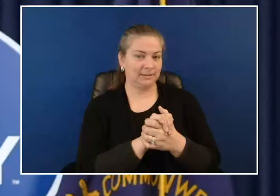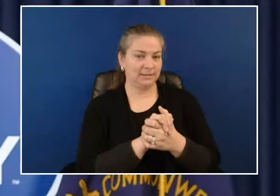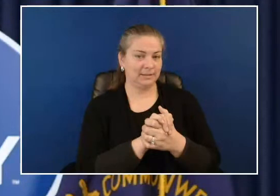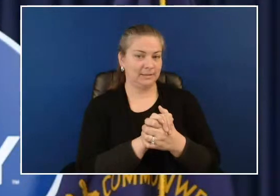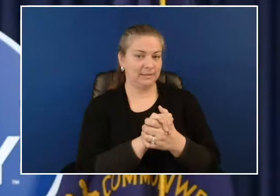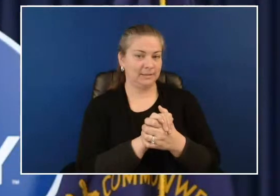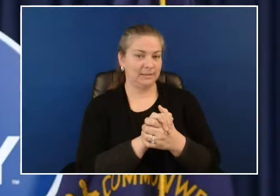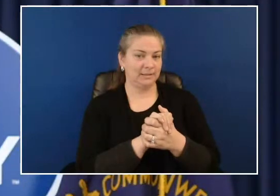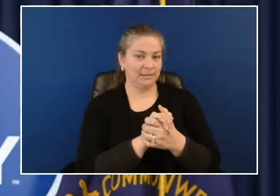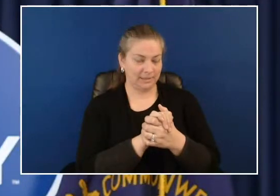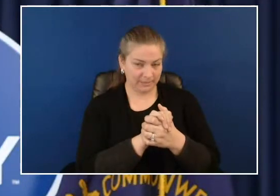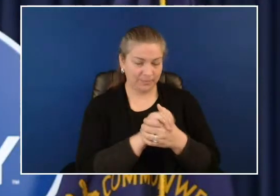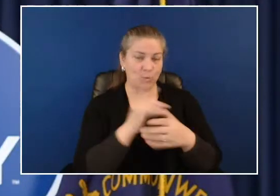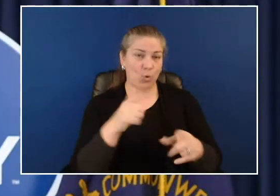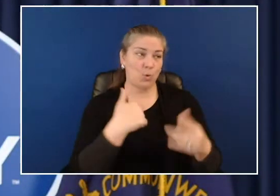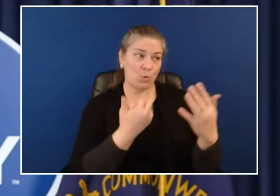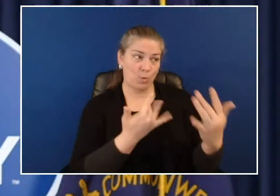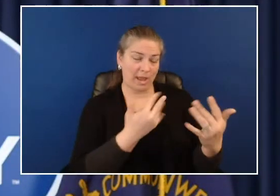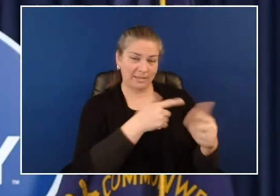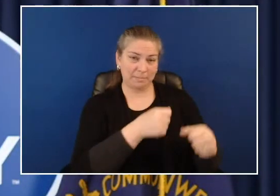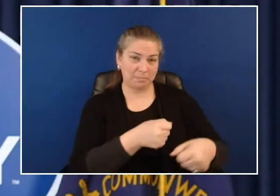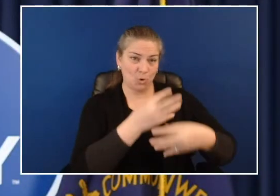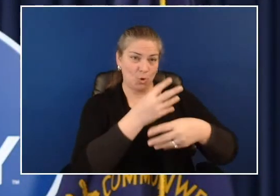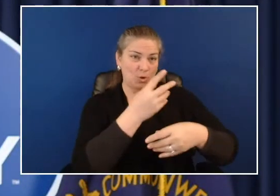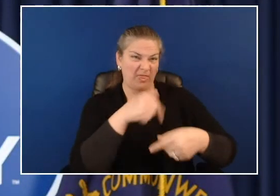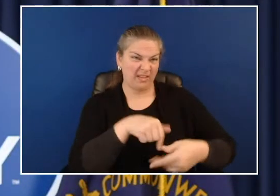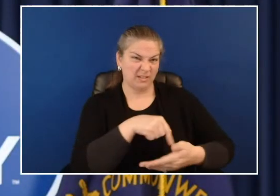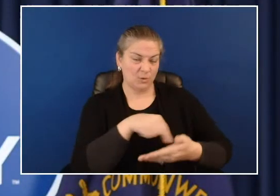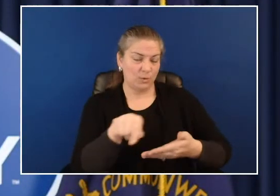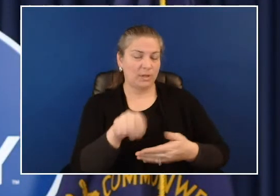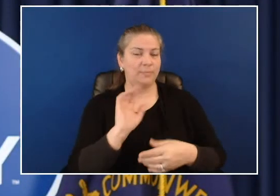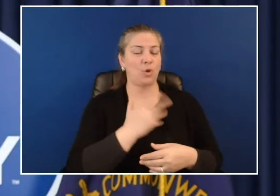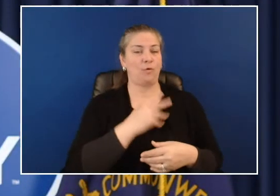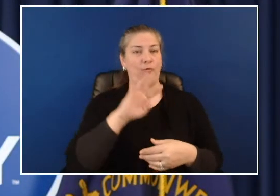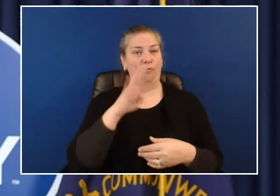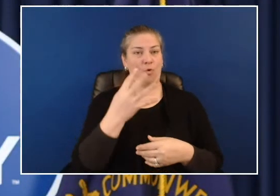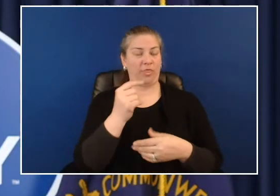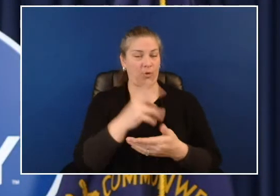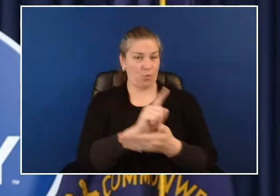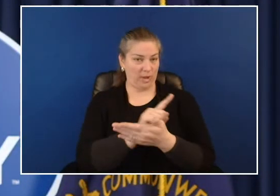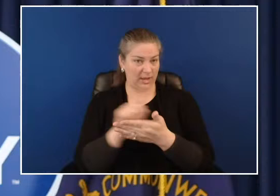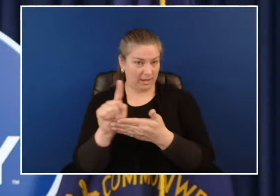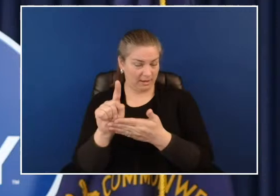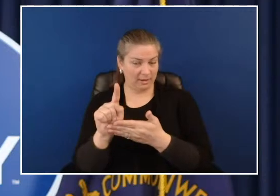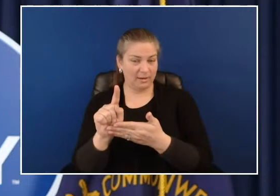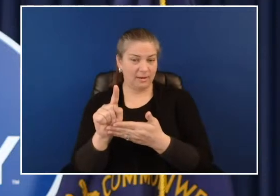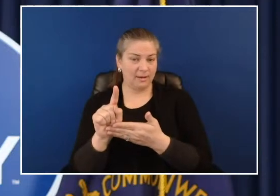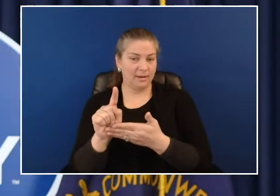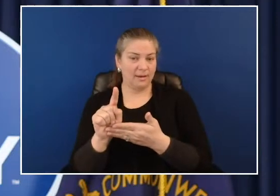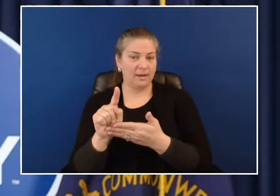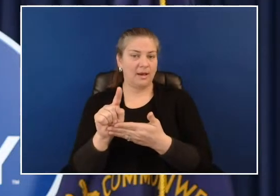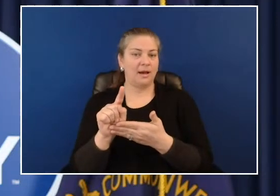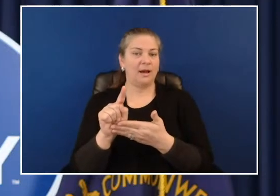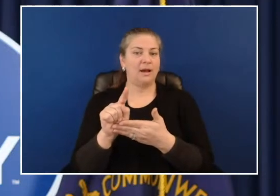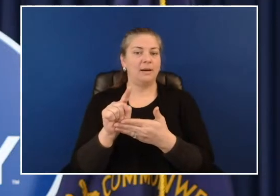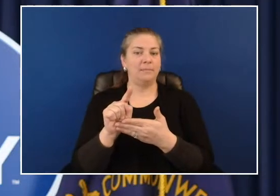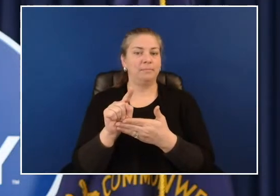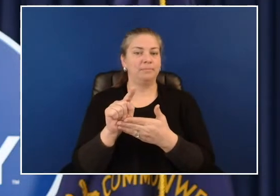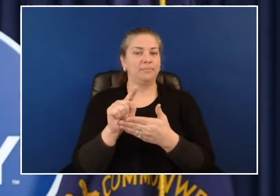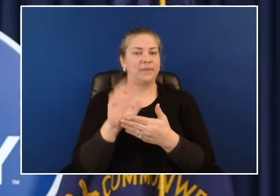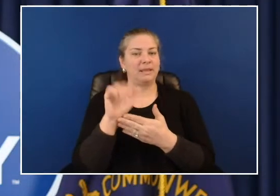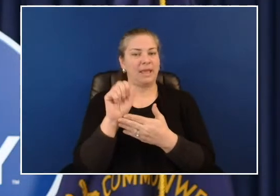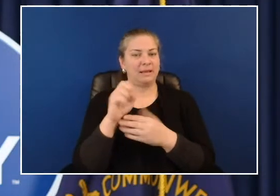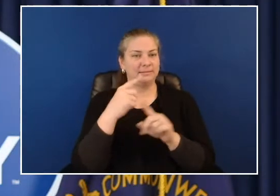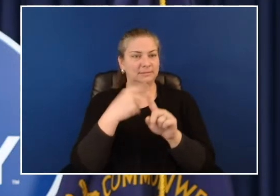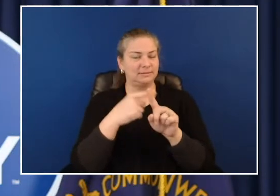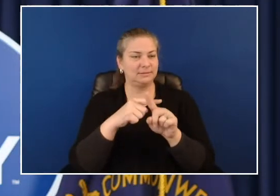As we wait for it to come in, this is our fourth straight week of declining cases. Lowest number